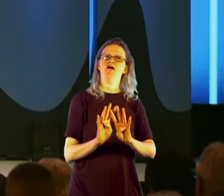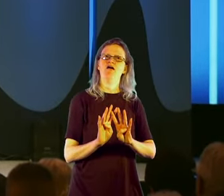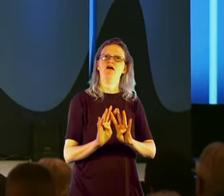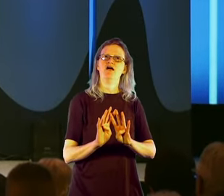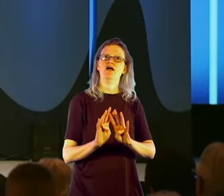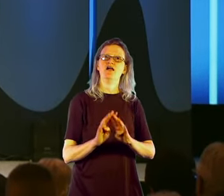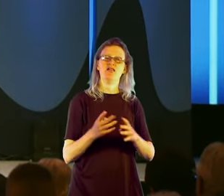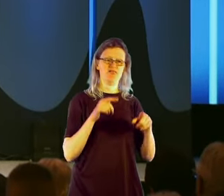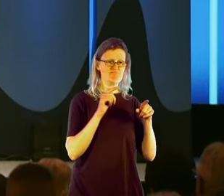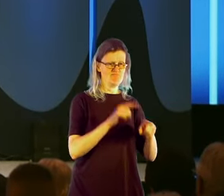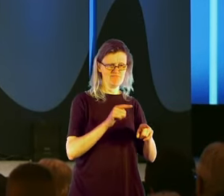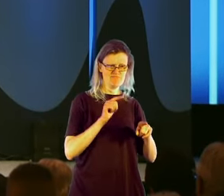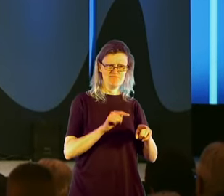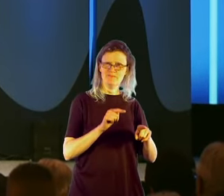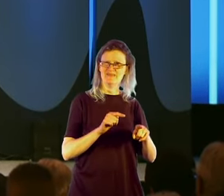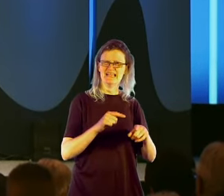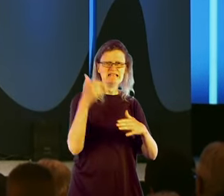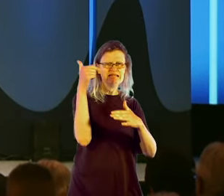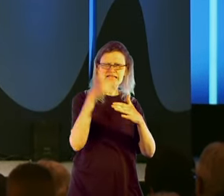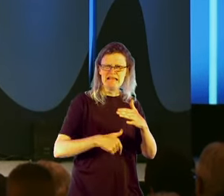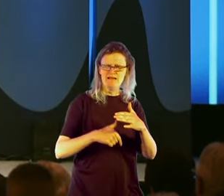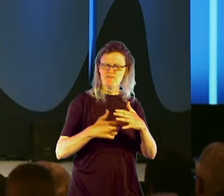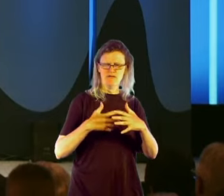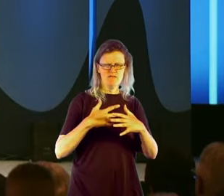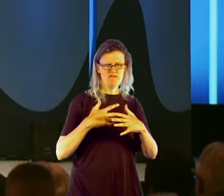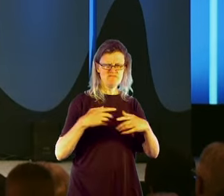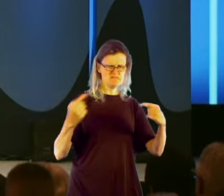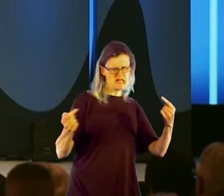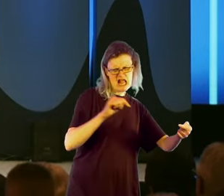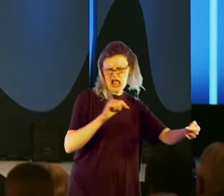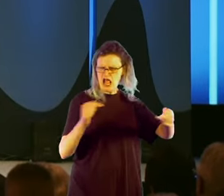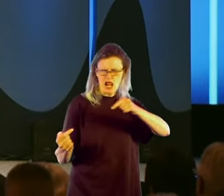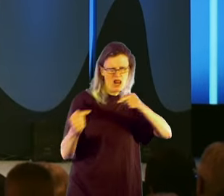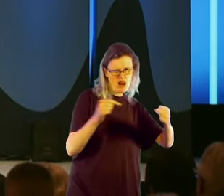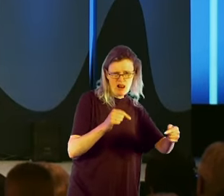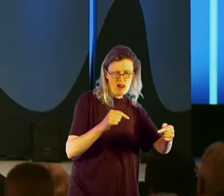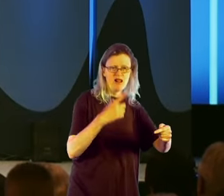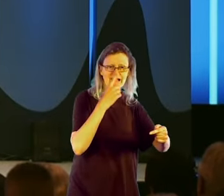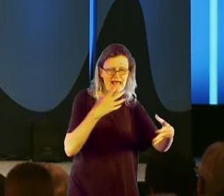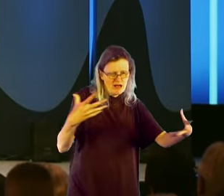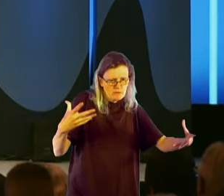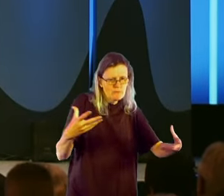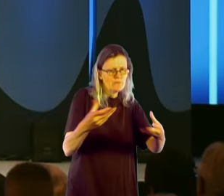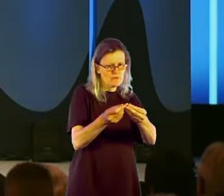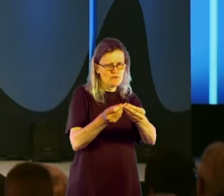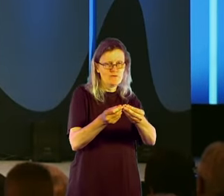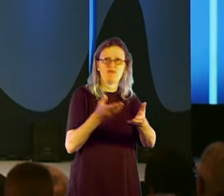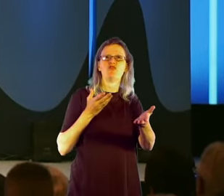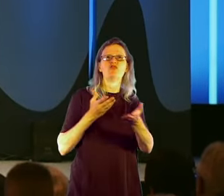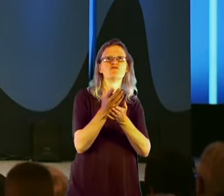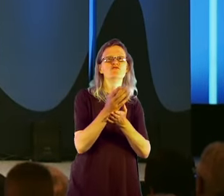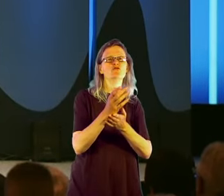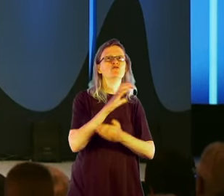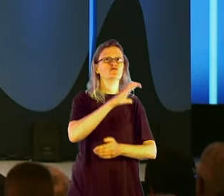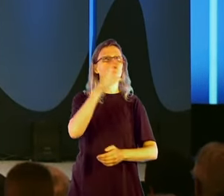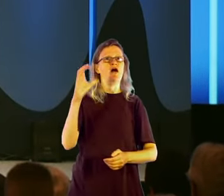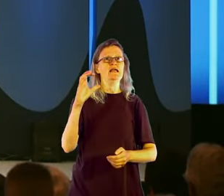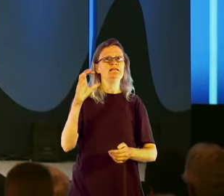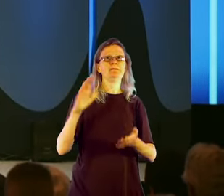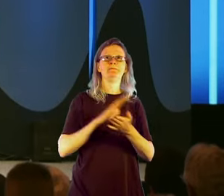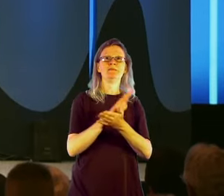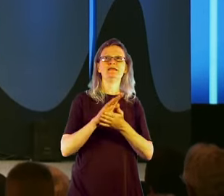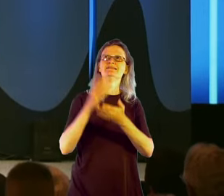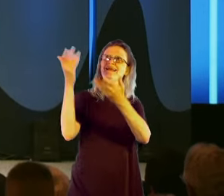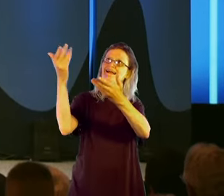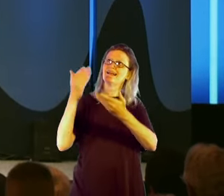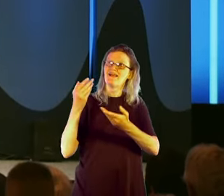If even that deeply embedded enmity could be reconciled in Christ, there is hope for all of